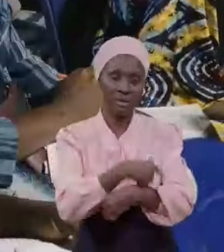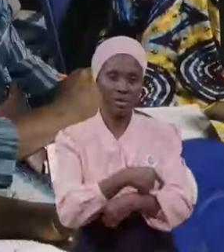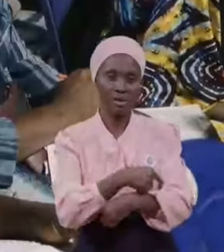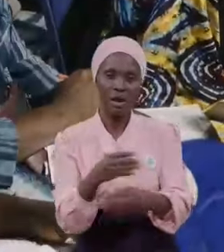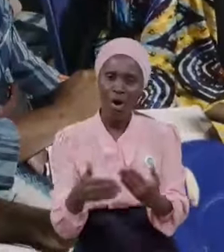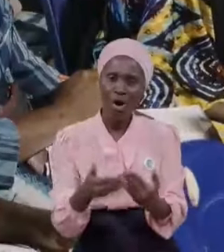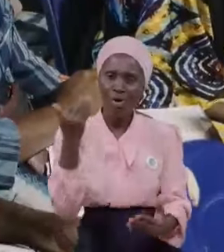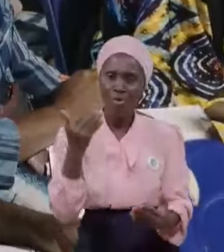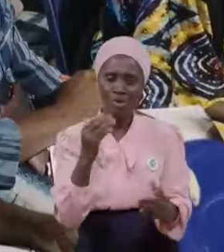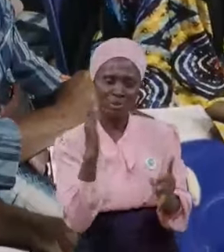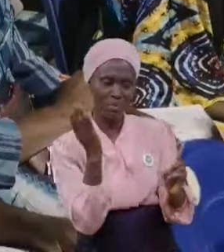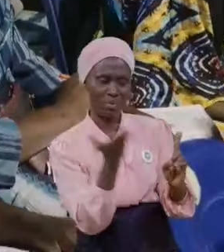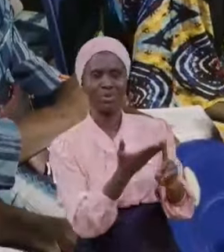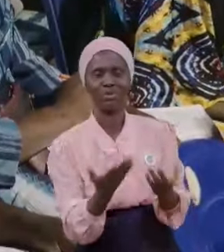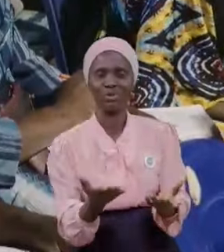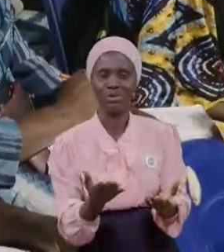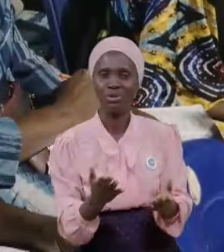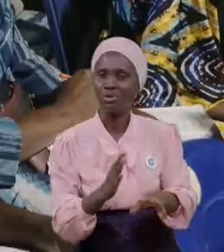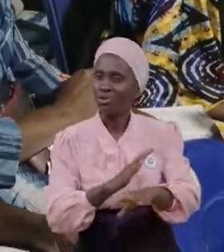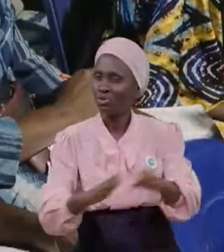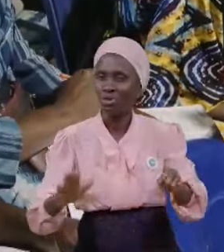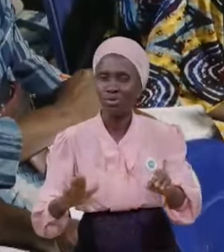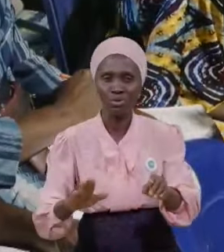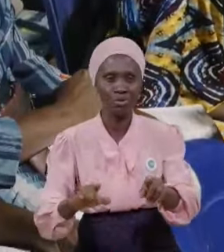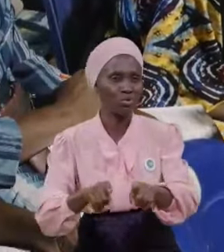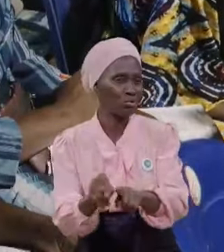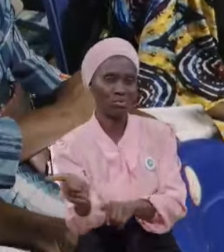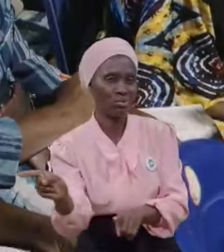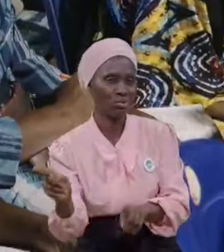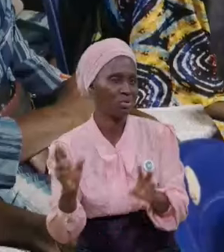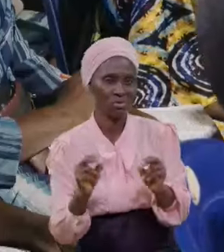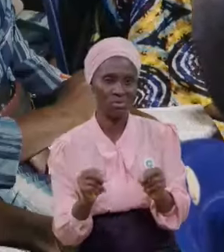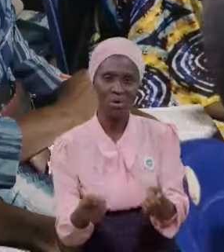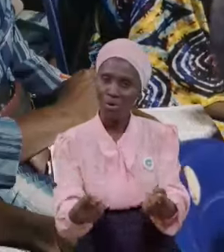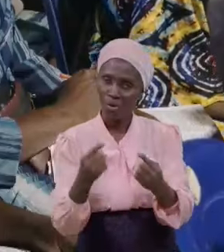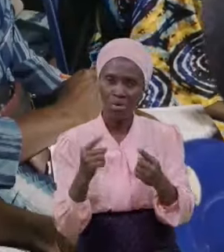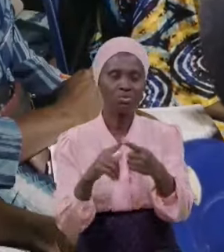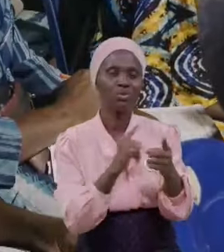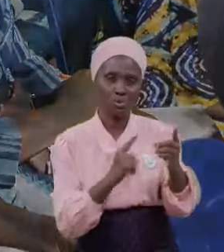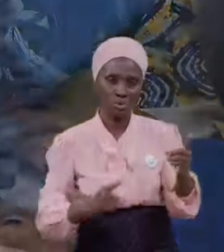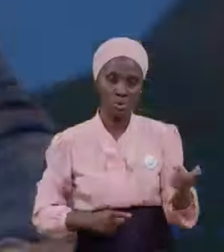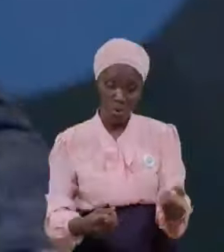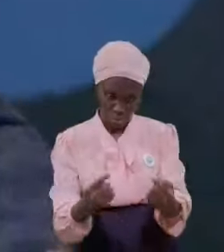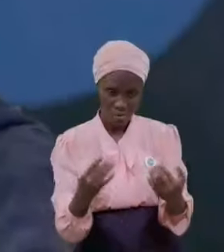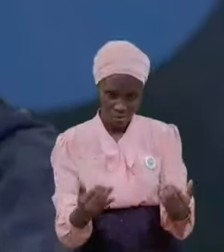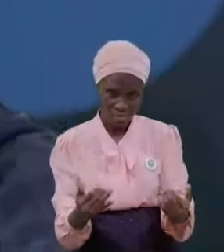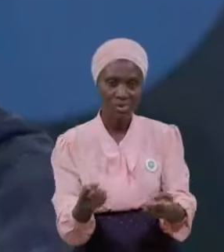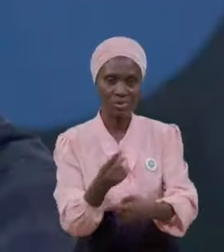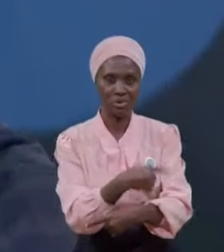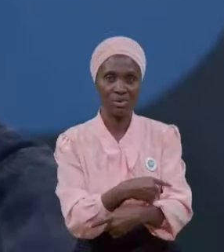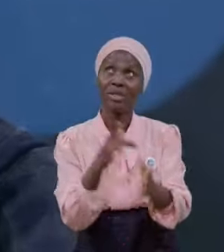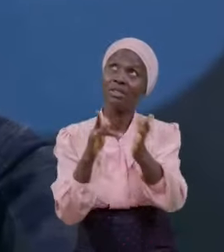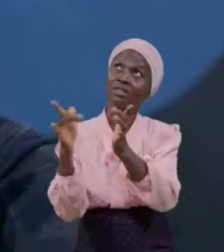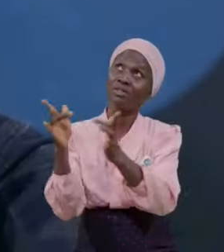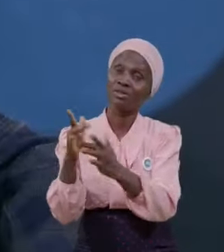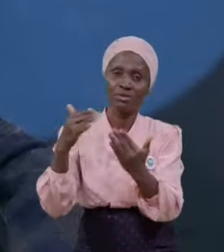away. Come to the Lord and come today. Jesus invites you here, and